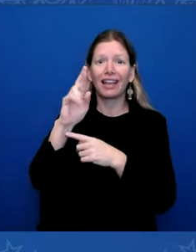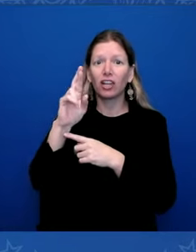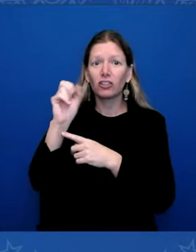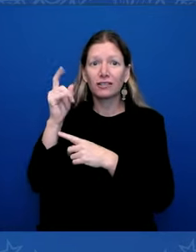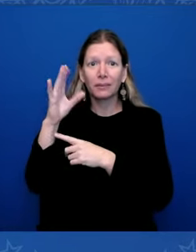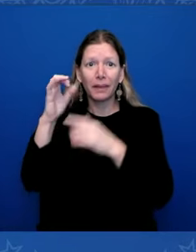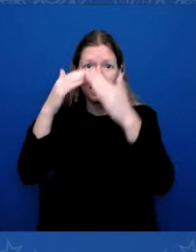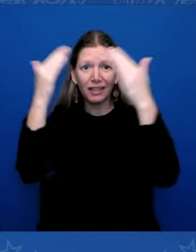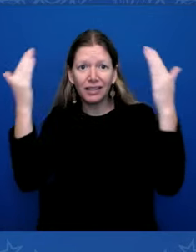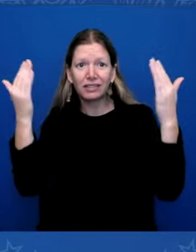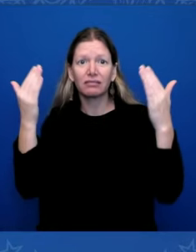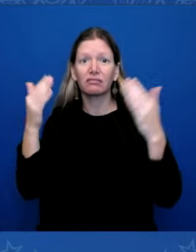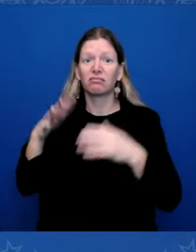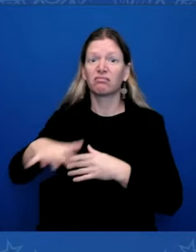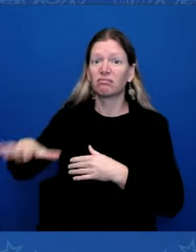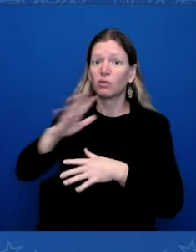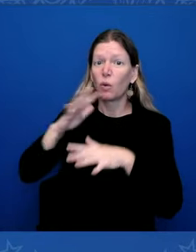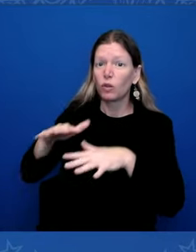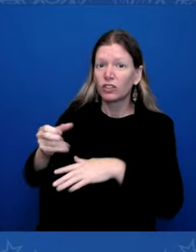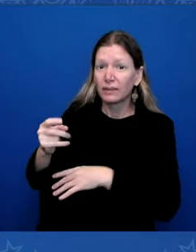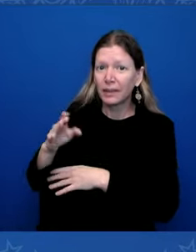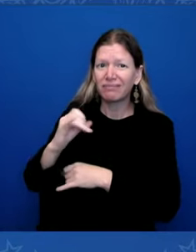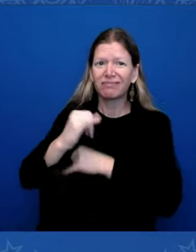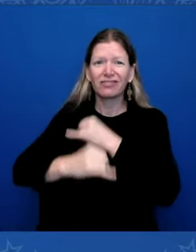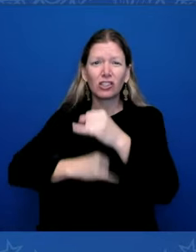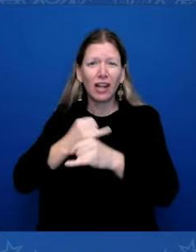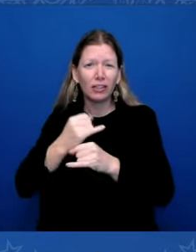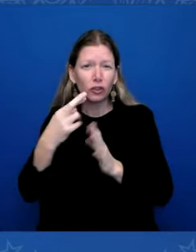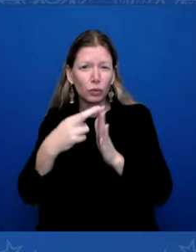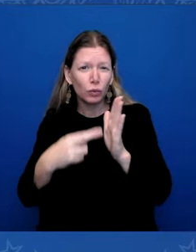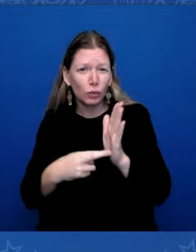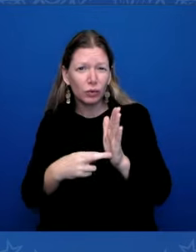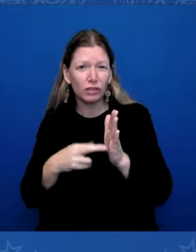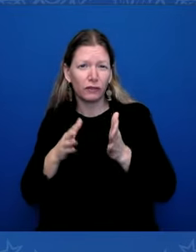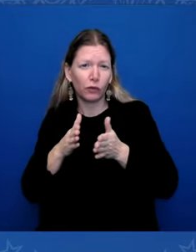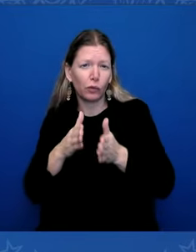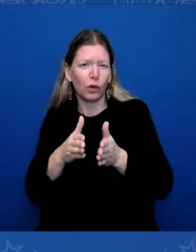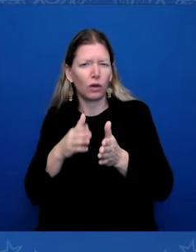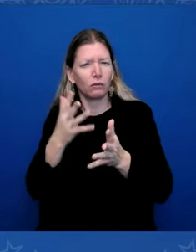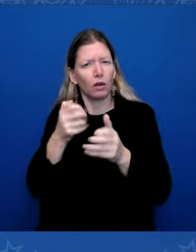so, and I hope that, I think that